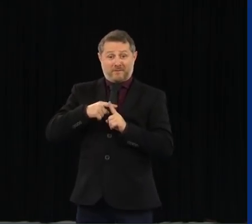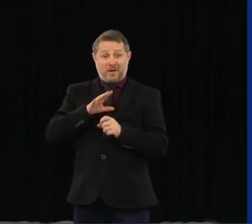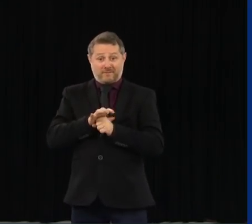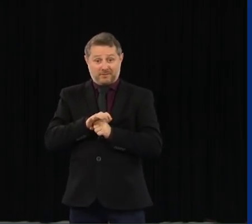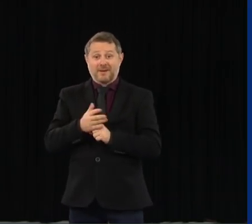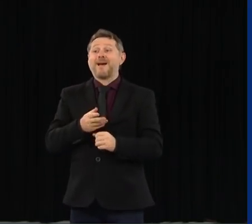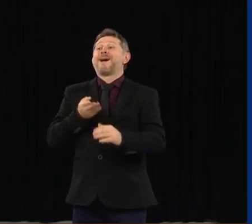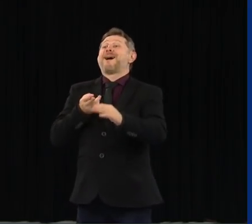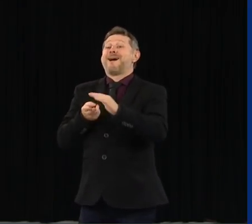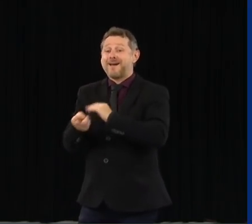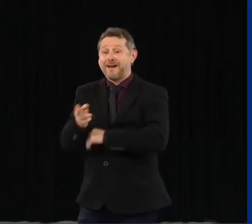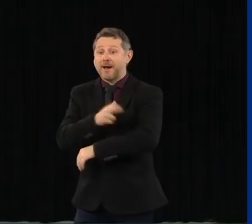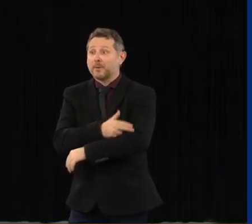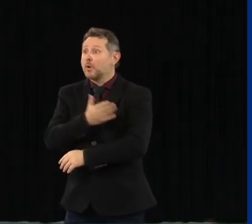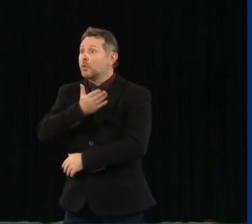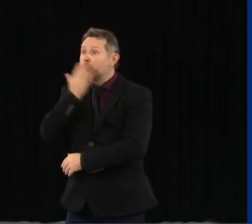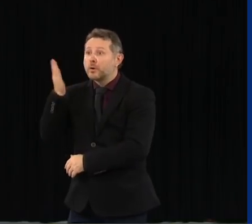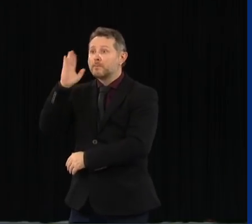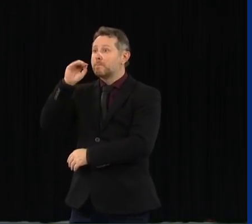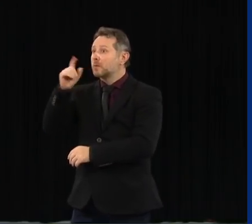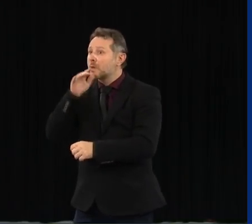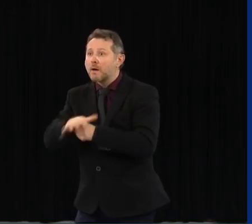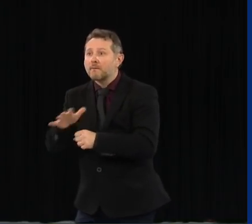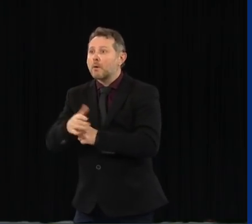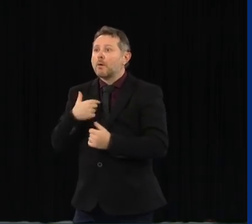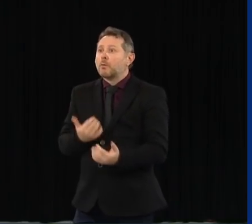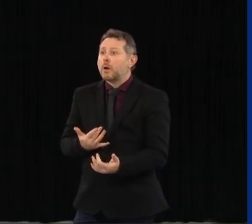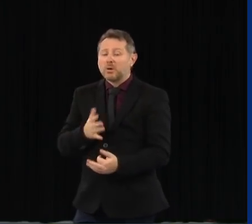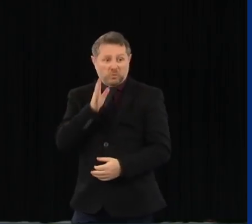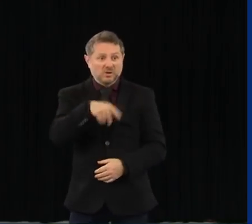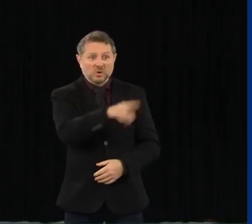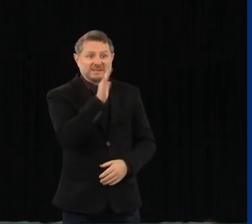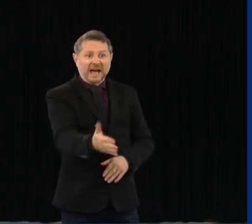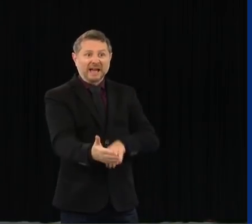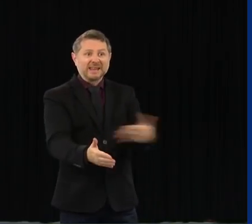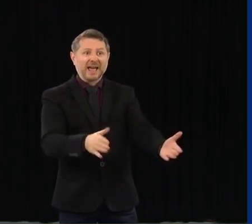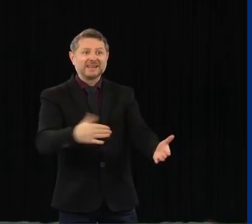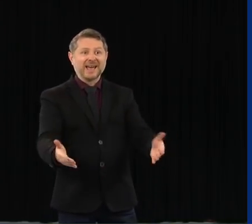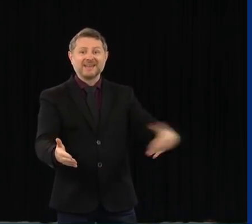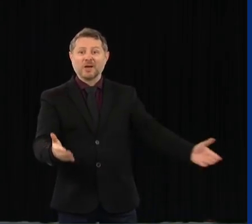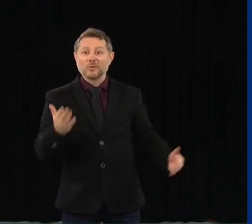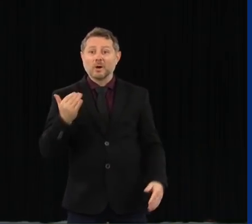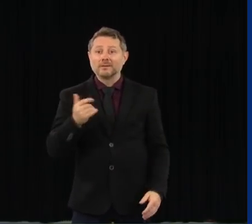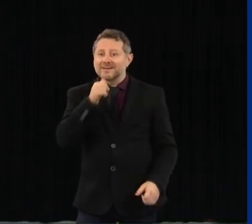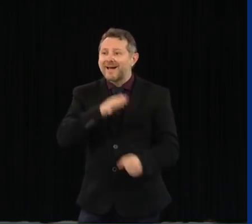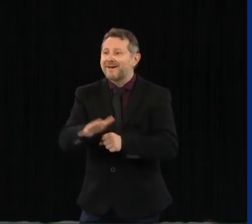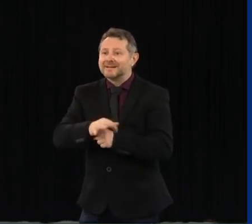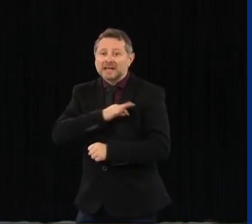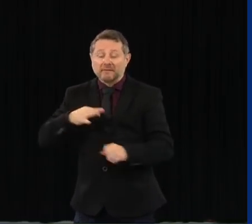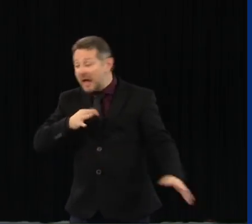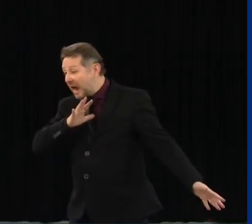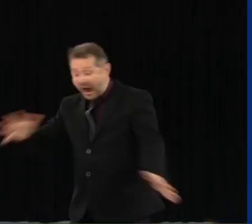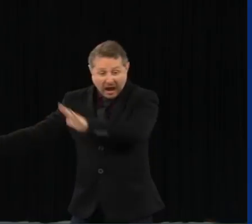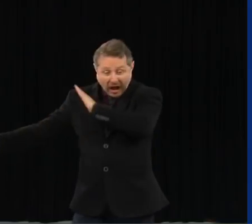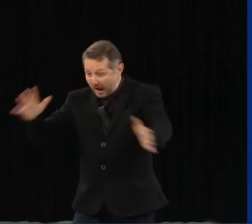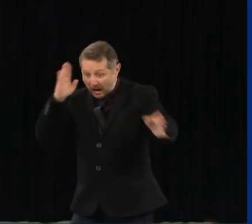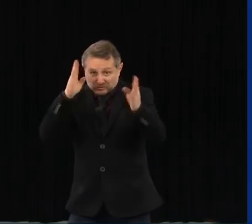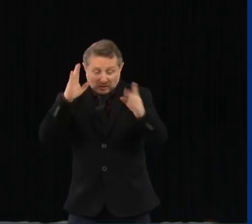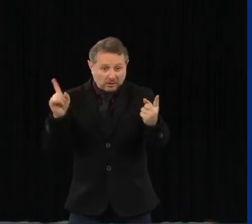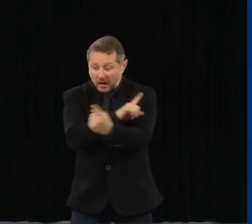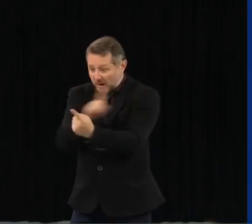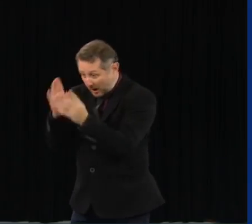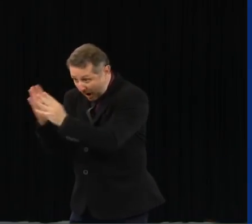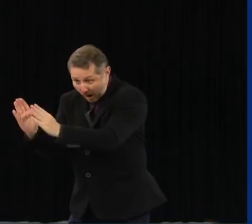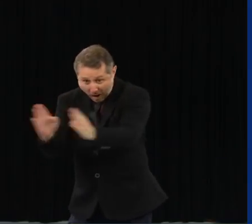and there's no bed with a ventilator because there's either no bed or no staff or no PPE or no ventilator. That is what is going to